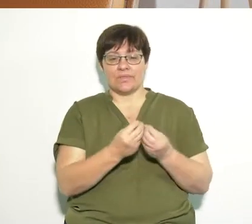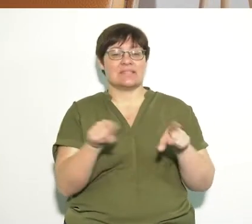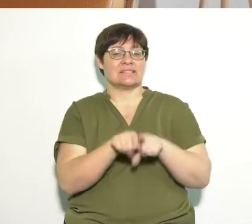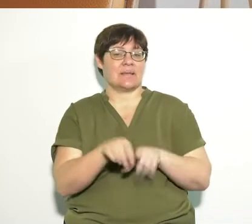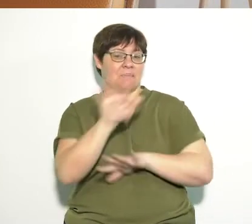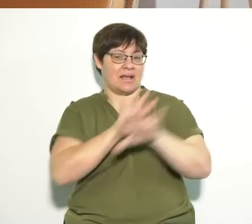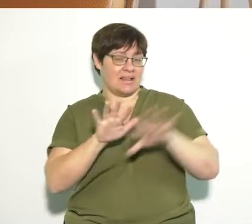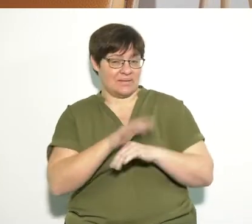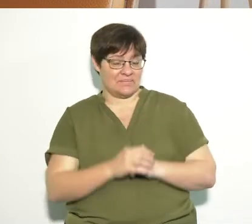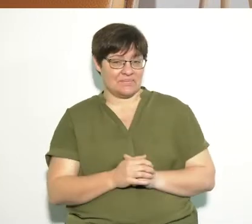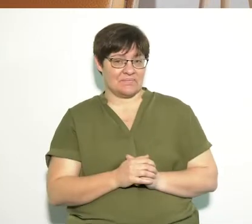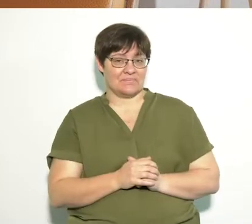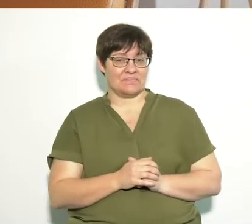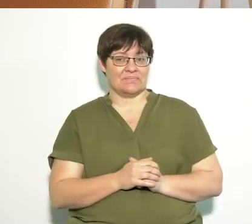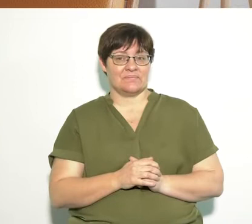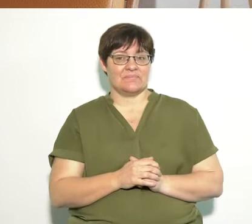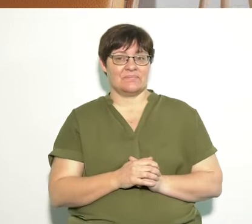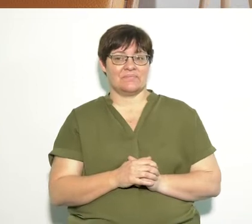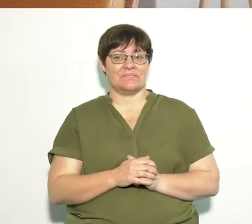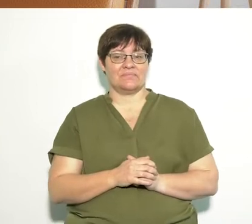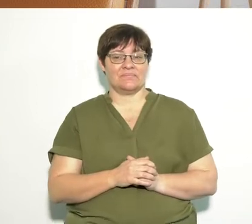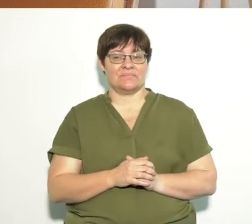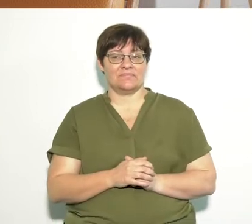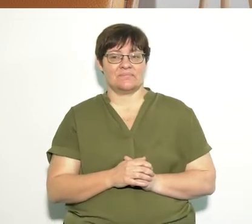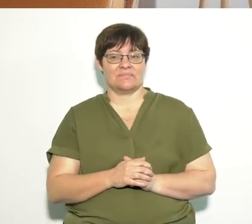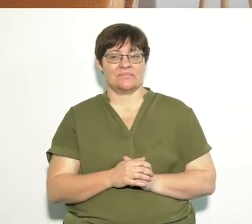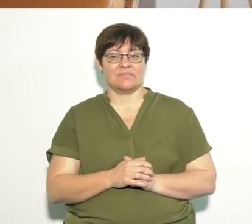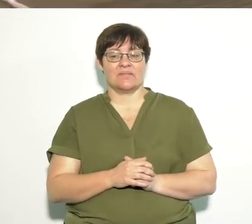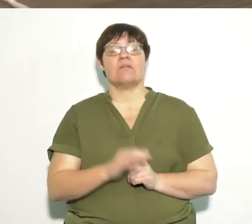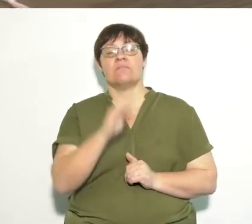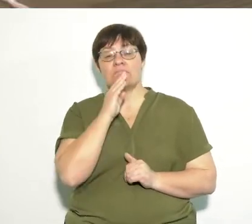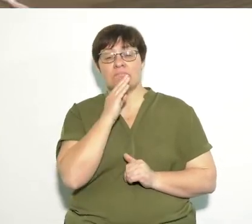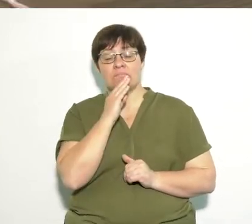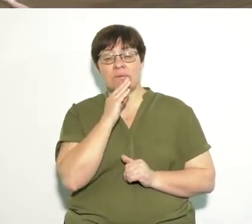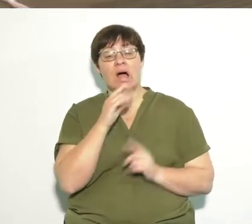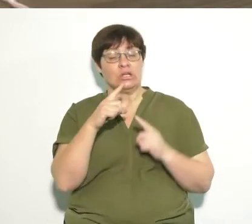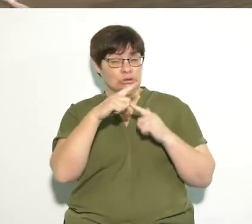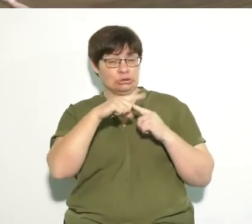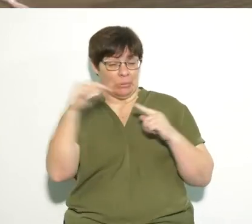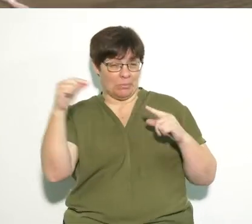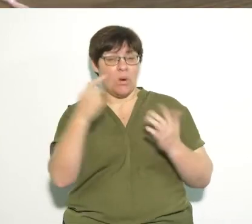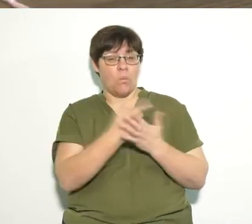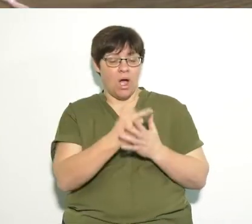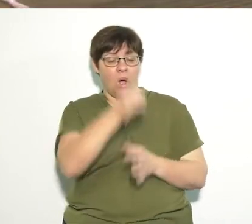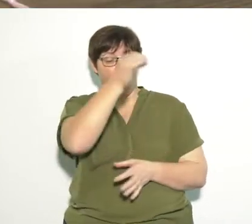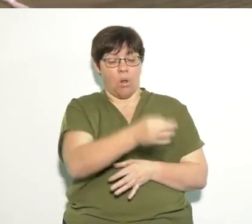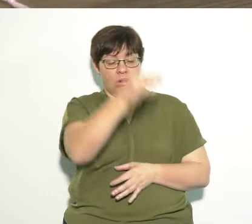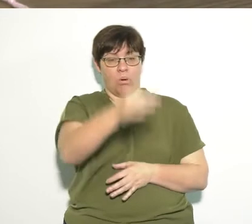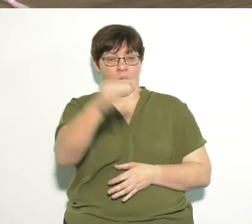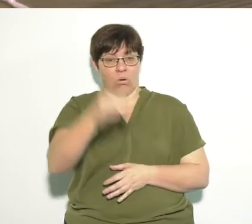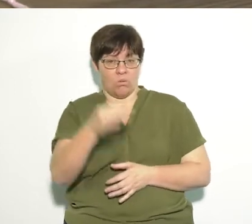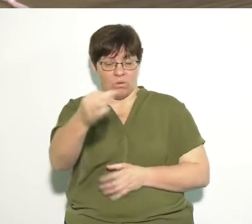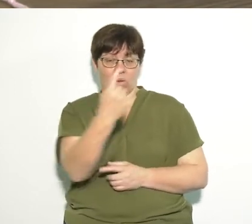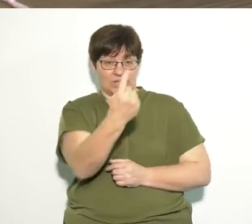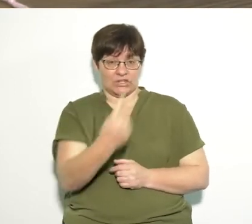the same color. Okay. You will also need a sharp object to create holes on top of